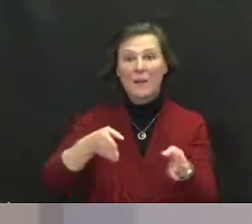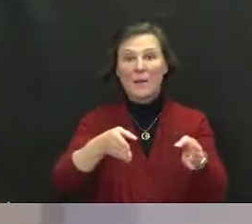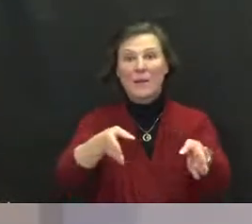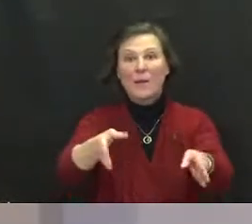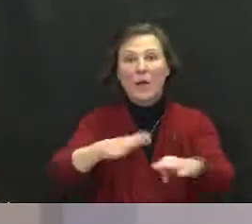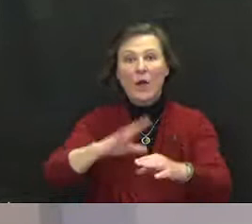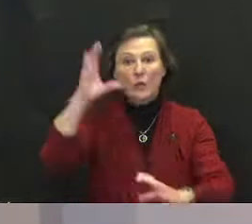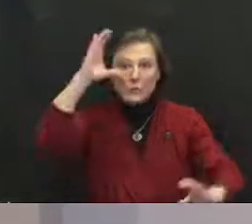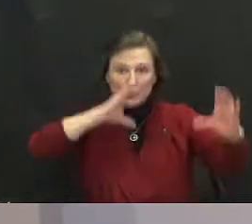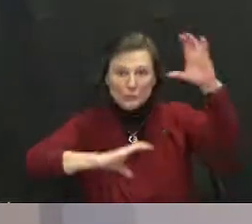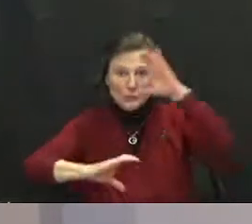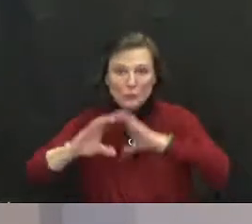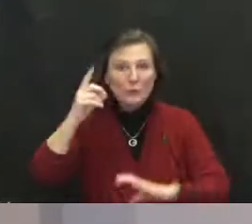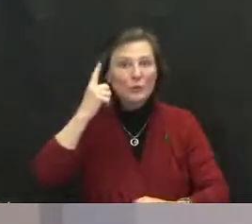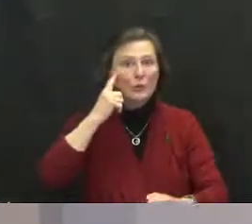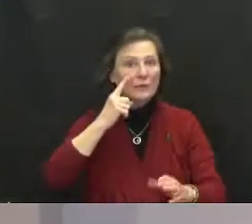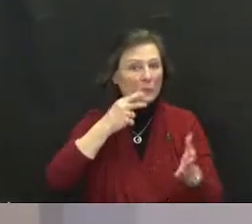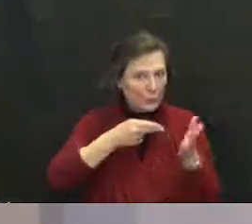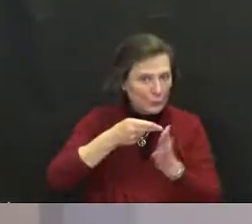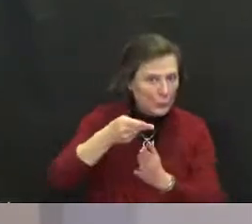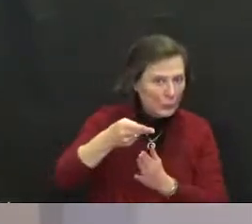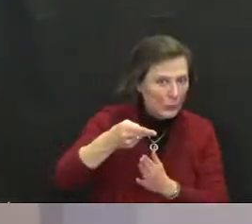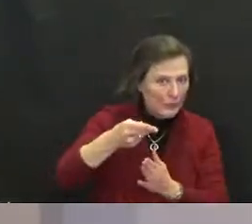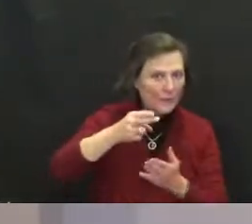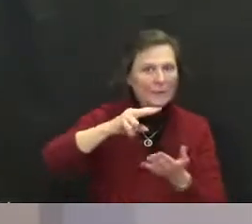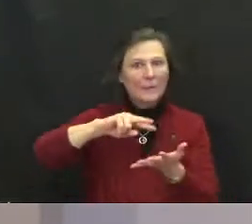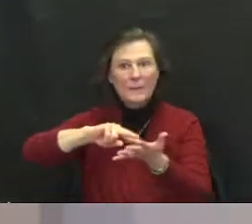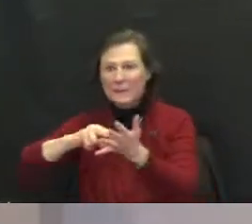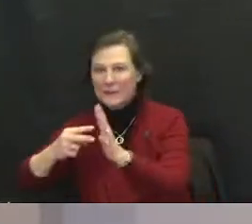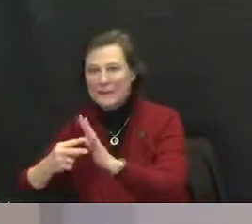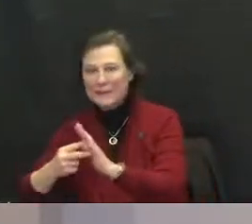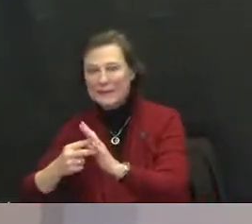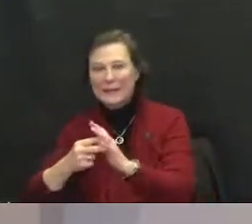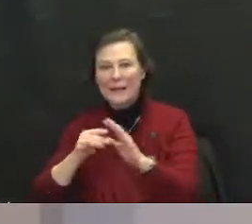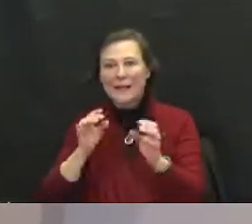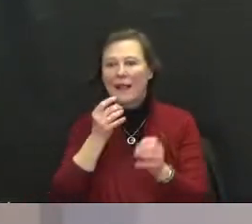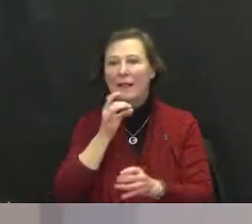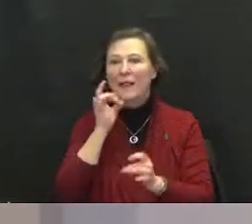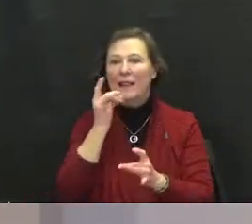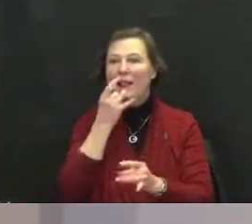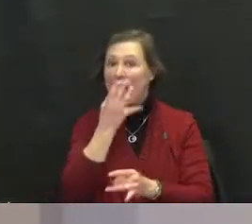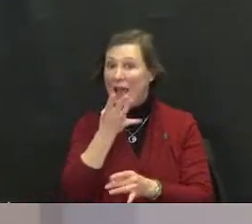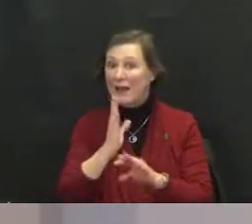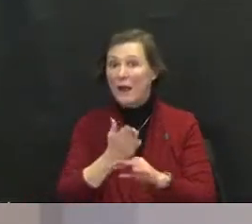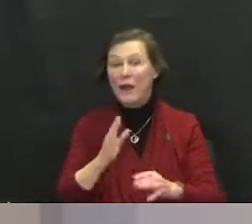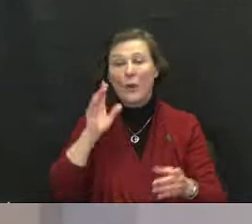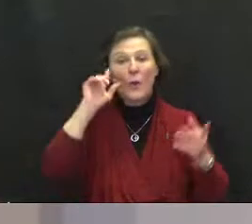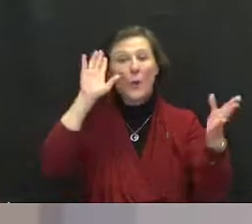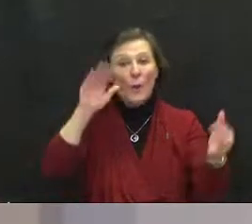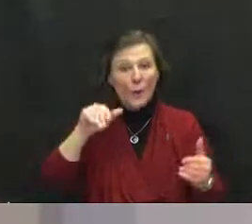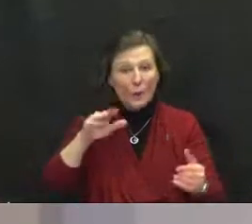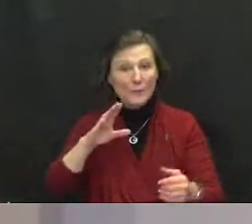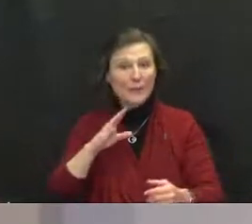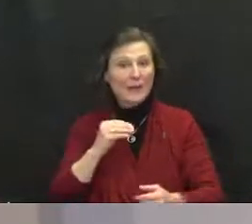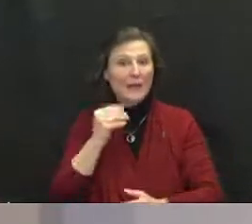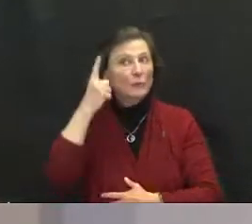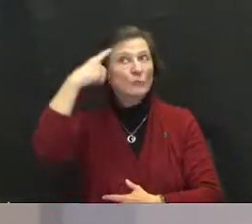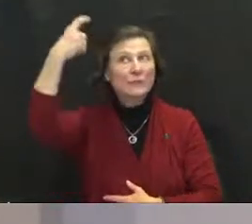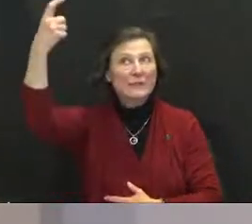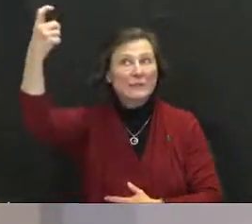search for truth and meaning, lighting our hopes and dreams, lighting our